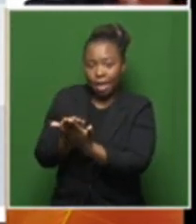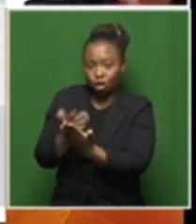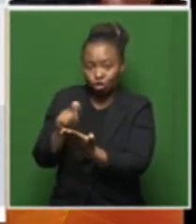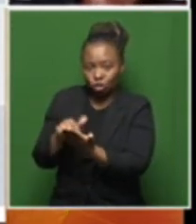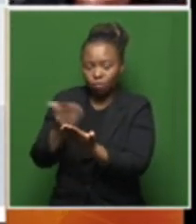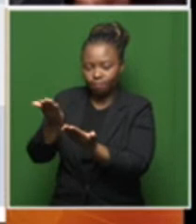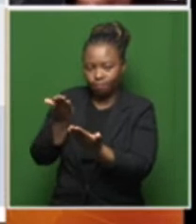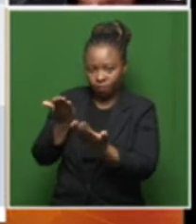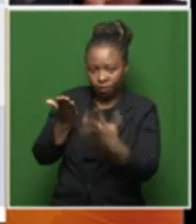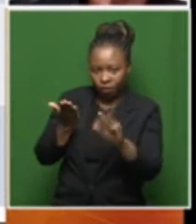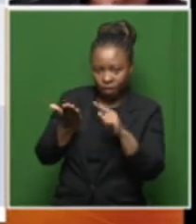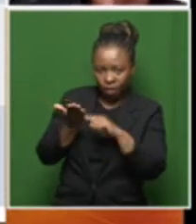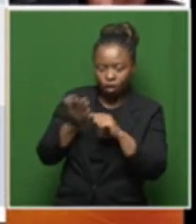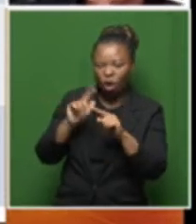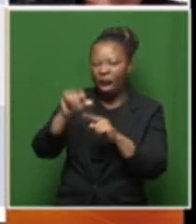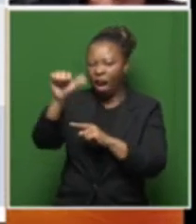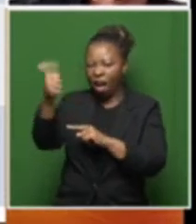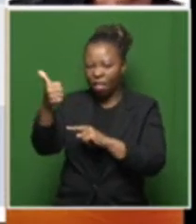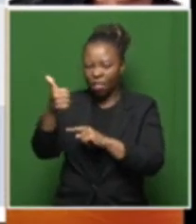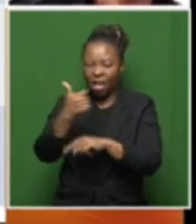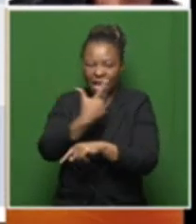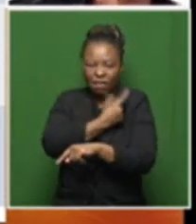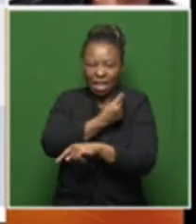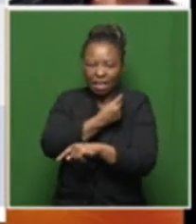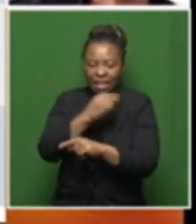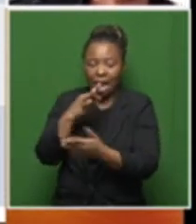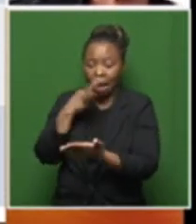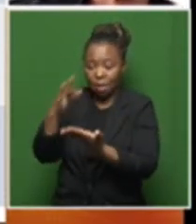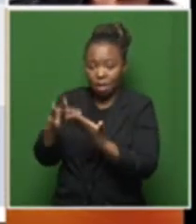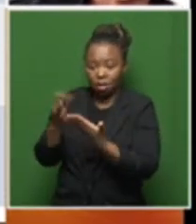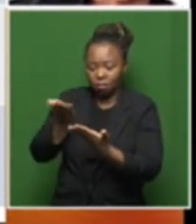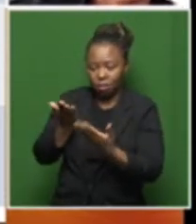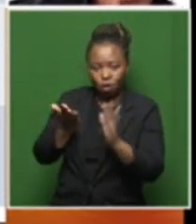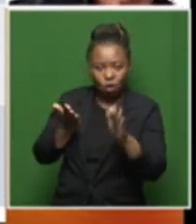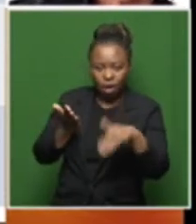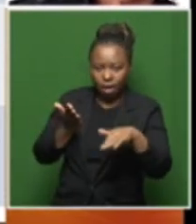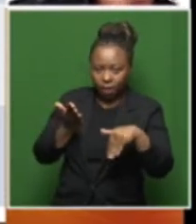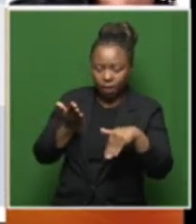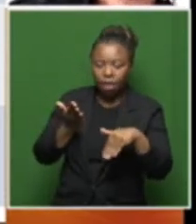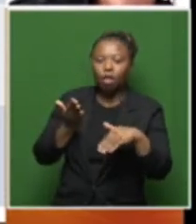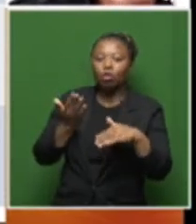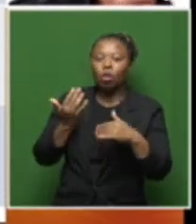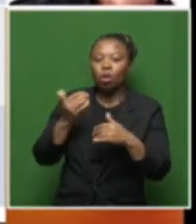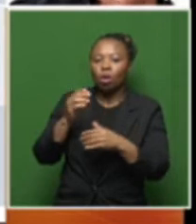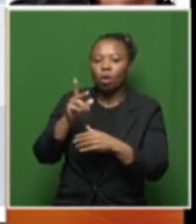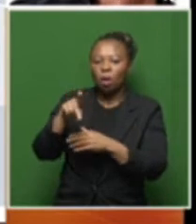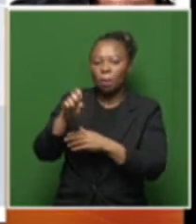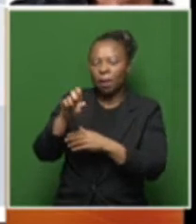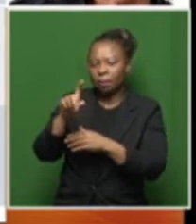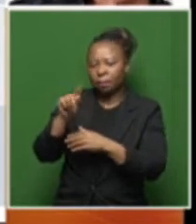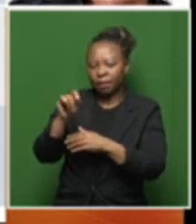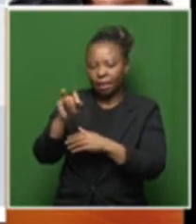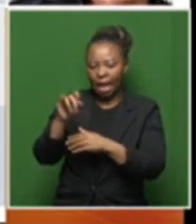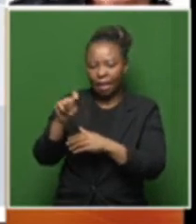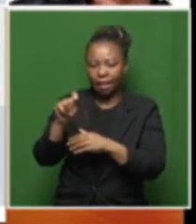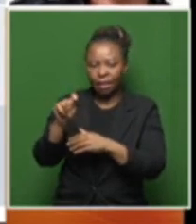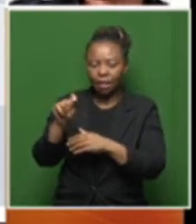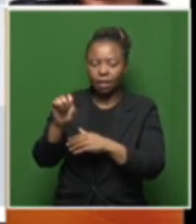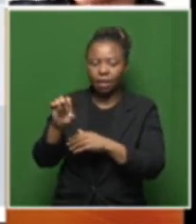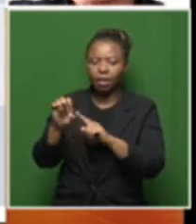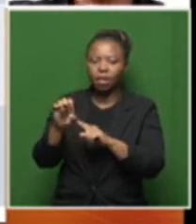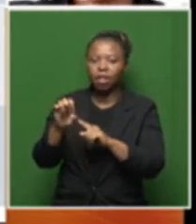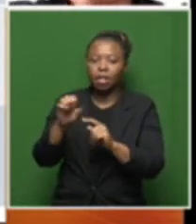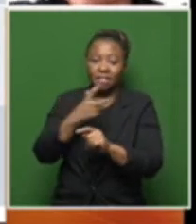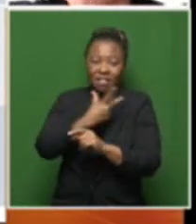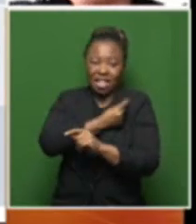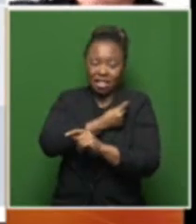another vaccine that we haven't received an application for, but this is a multi-epitope peptide vaccine. And